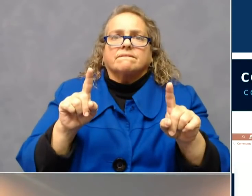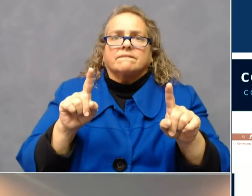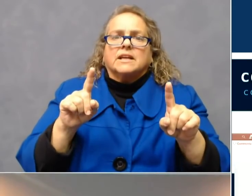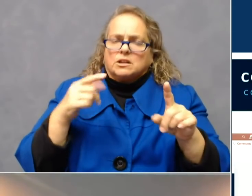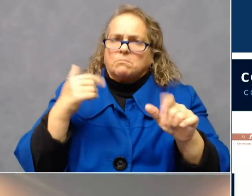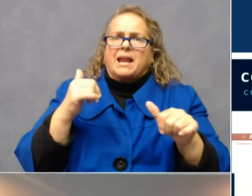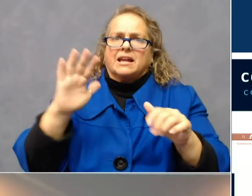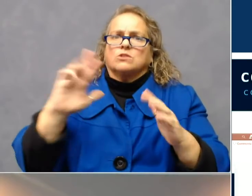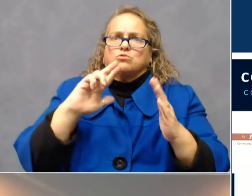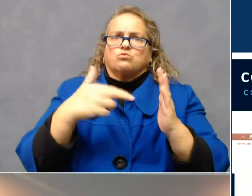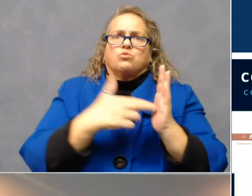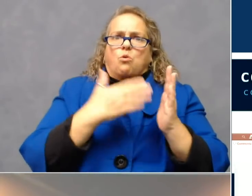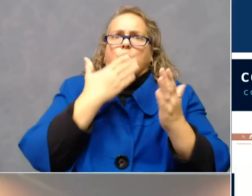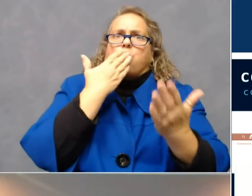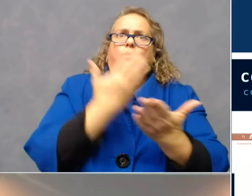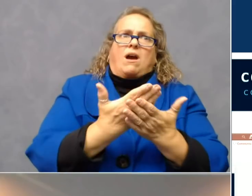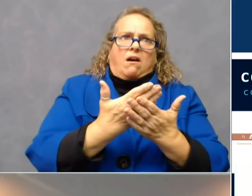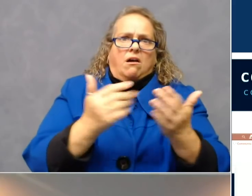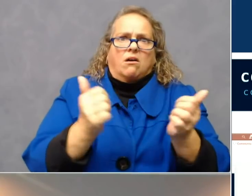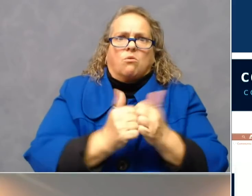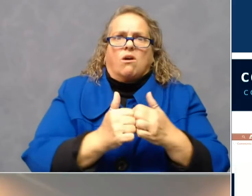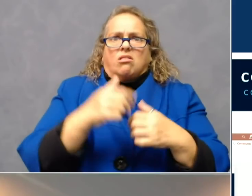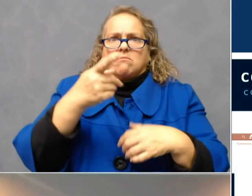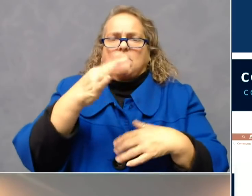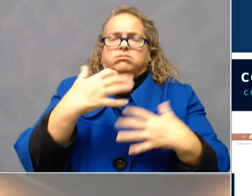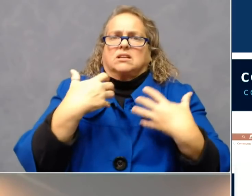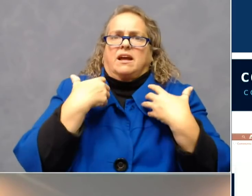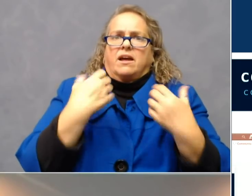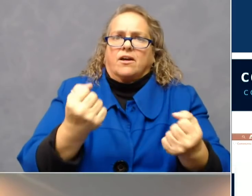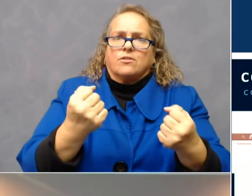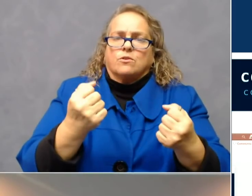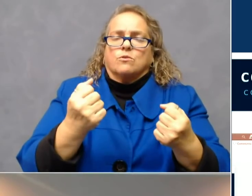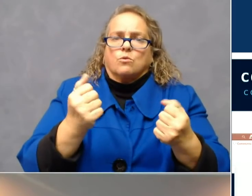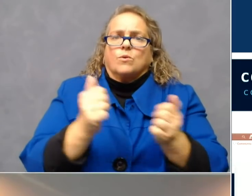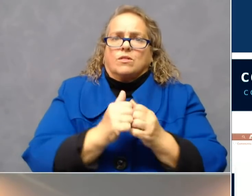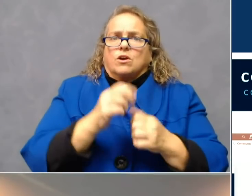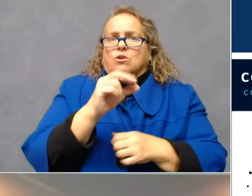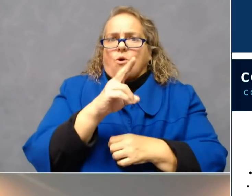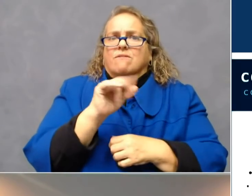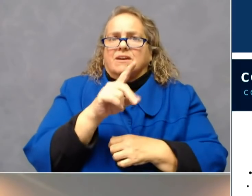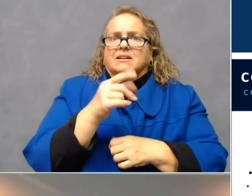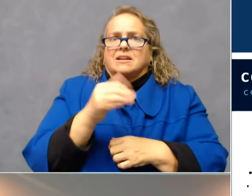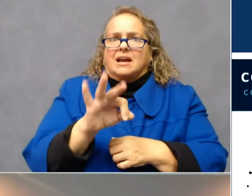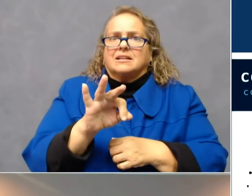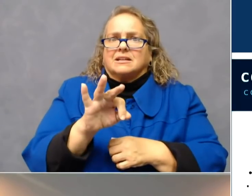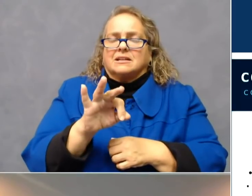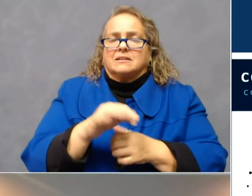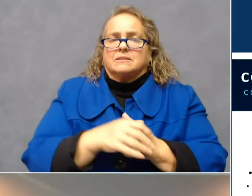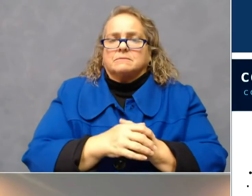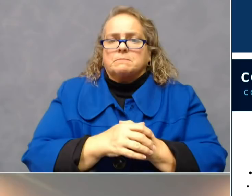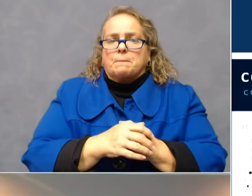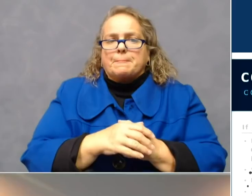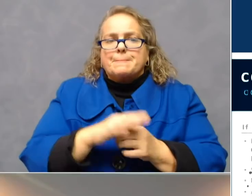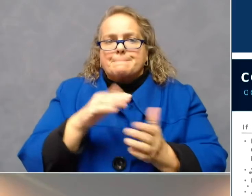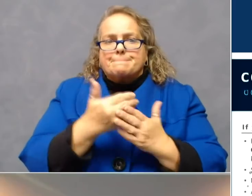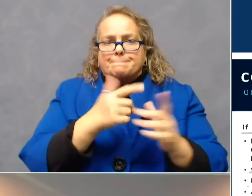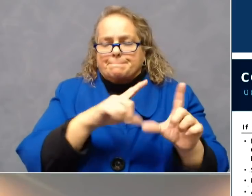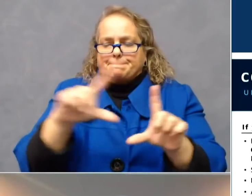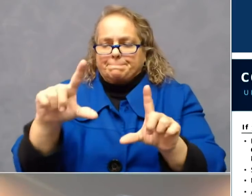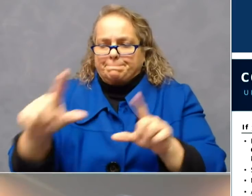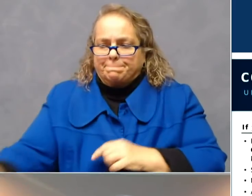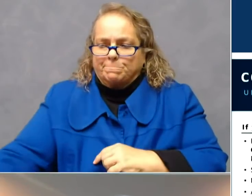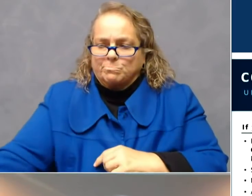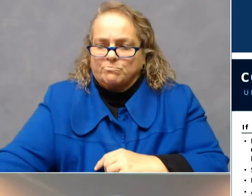health response to COVID-19. If we could go to the next slide. And I